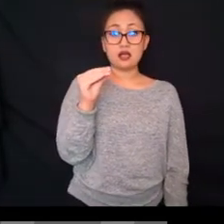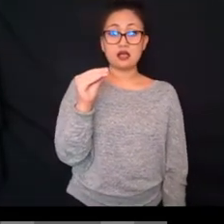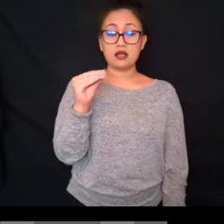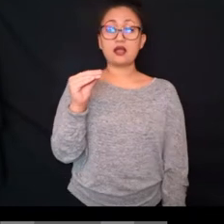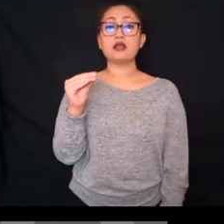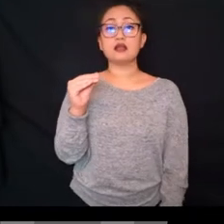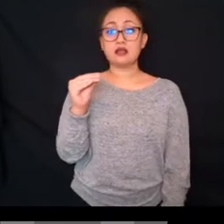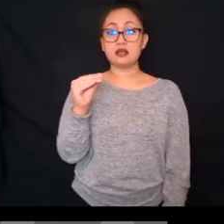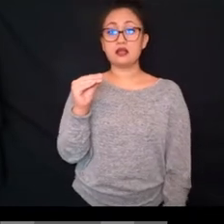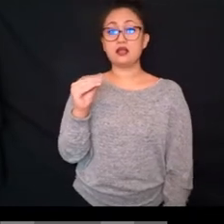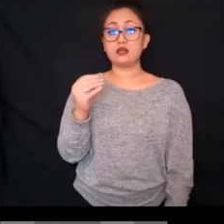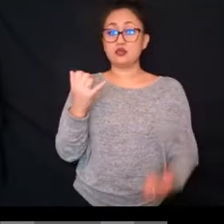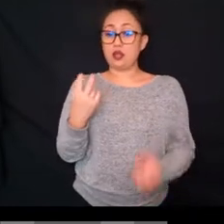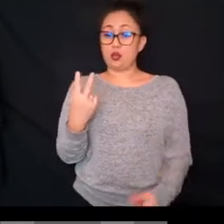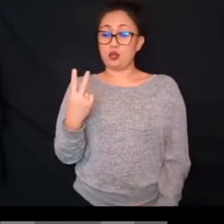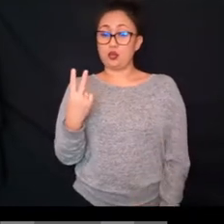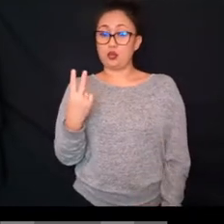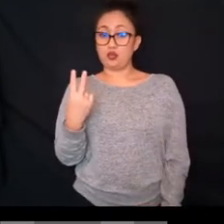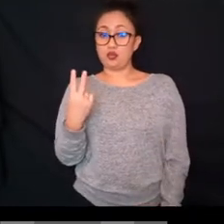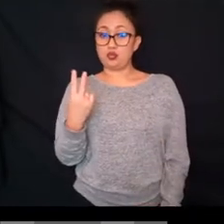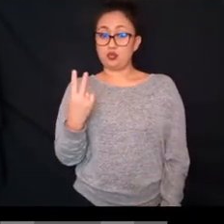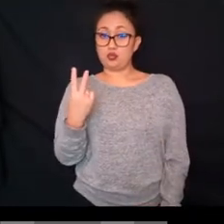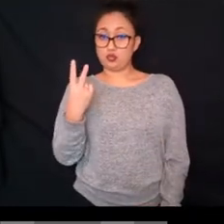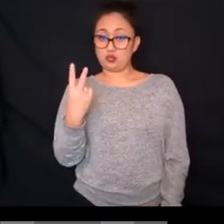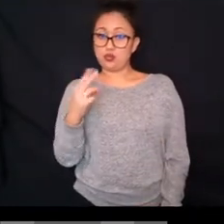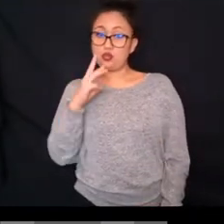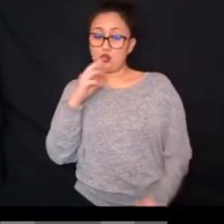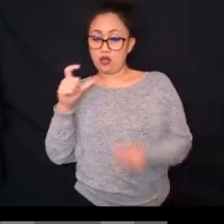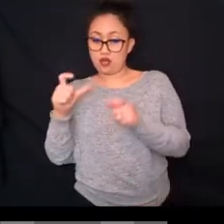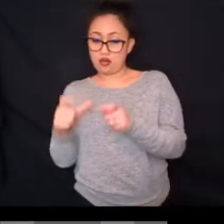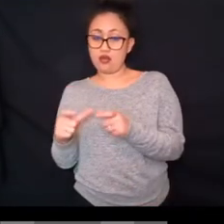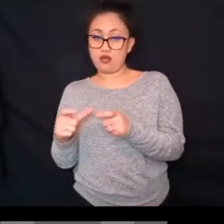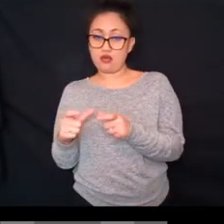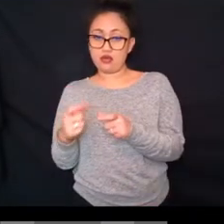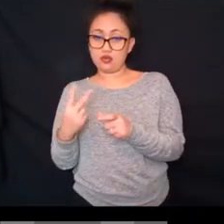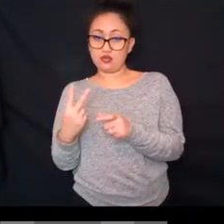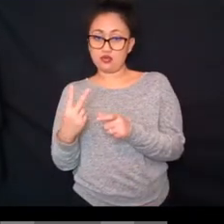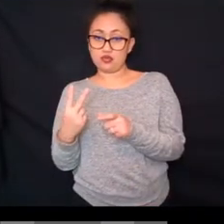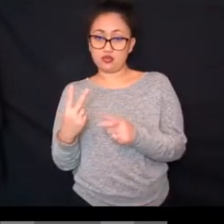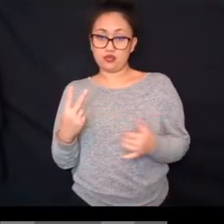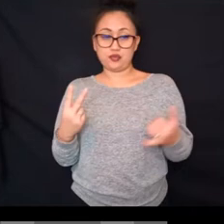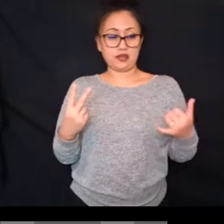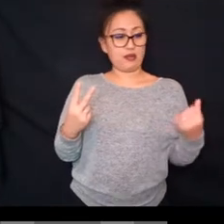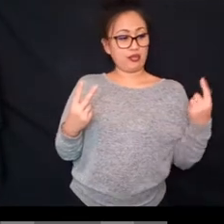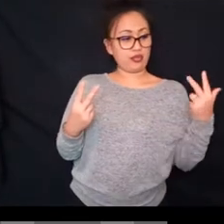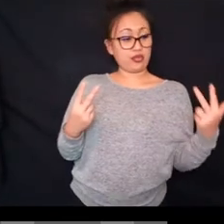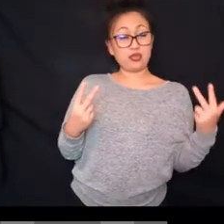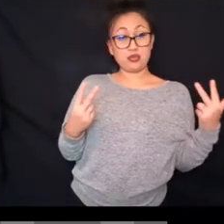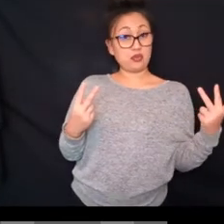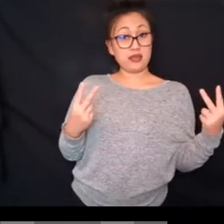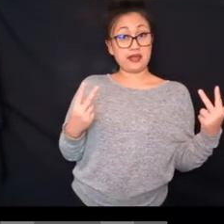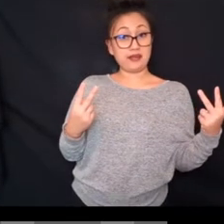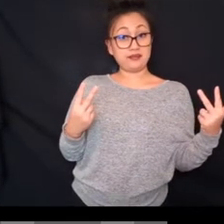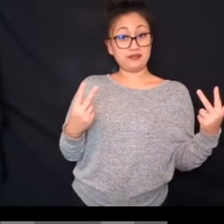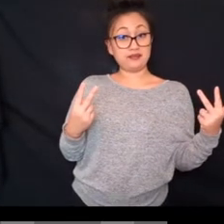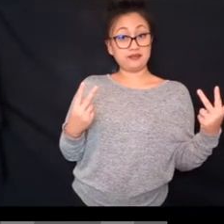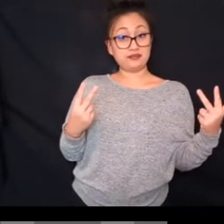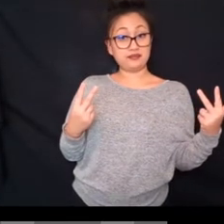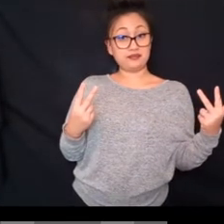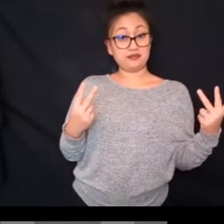out there now. So how many do you have in the water? 2. And how many's out? 3. 3 little